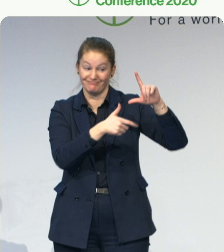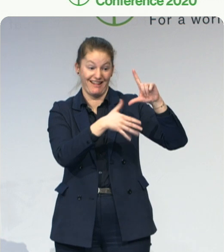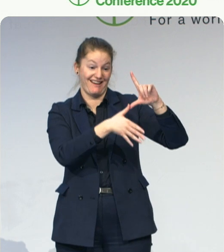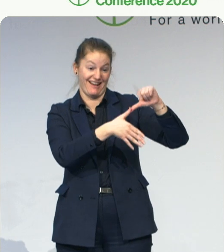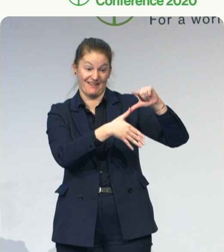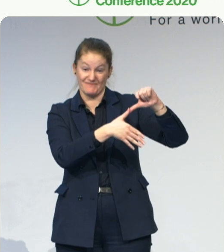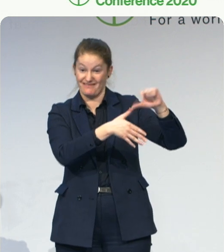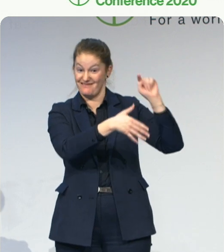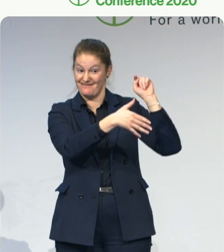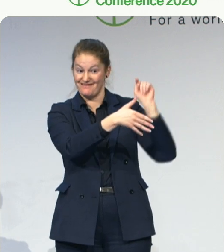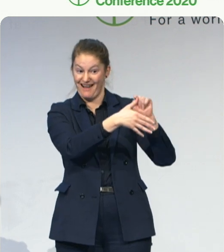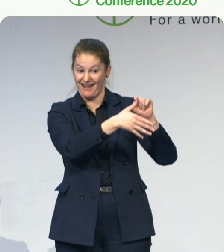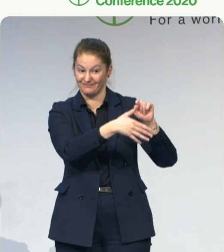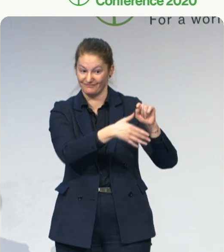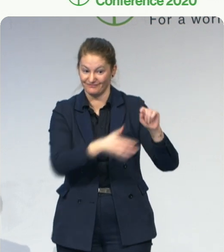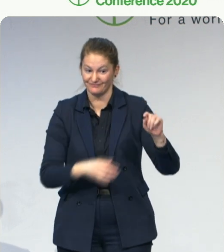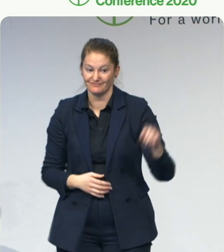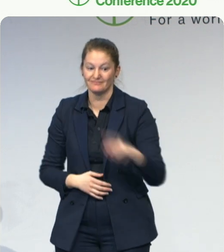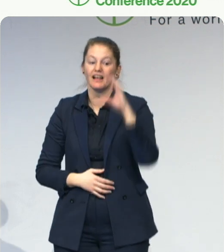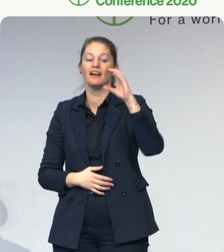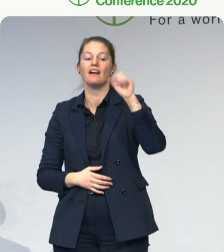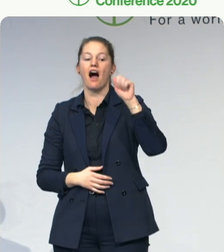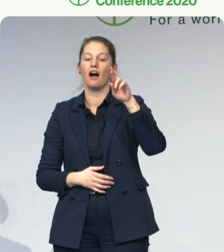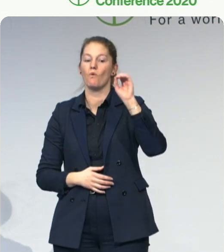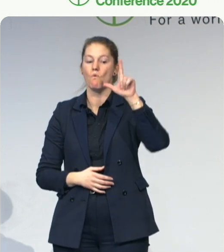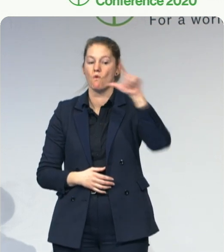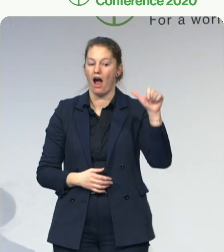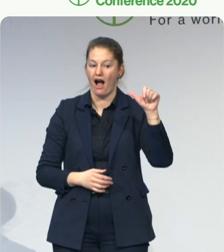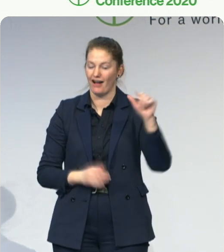so kind to join me now here?